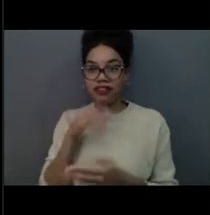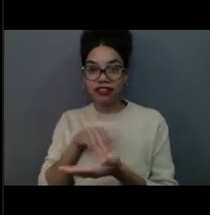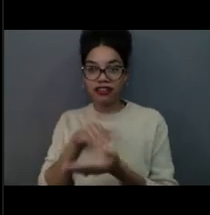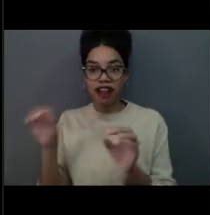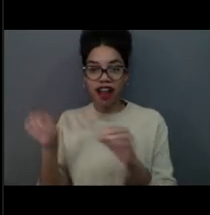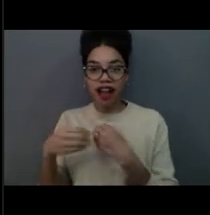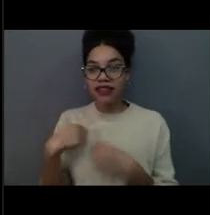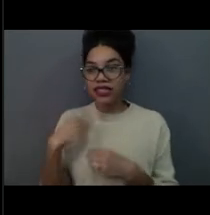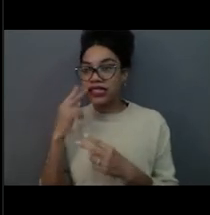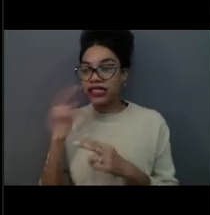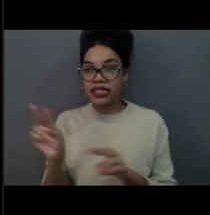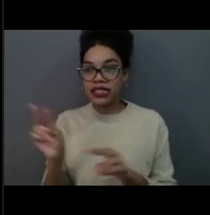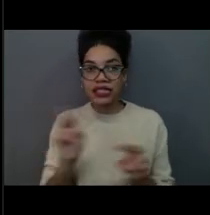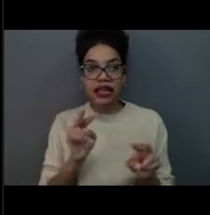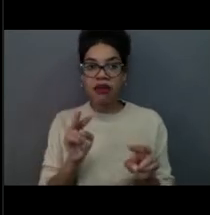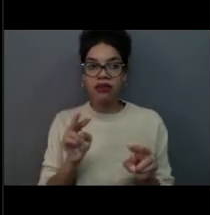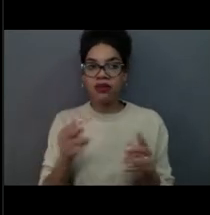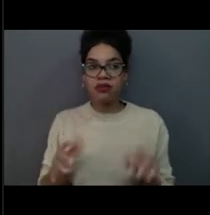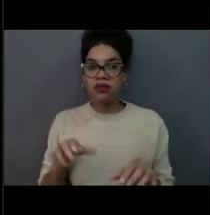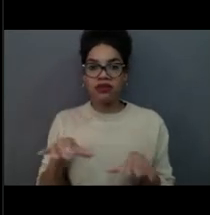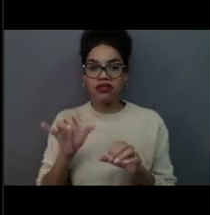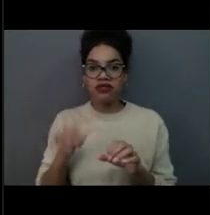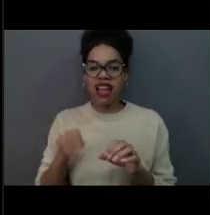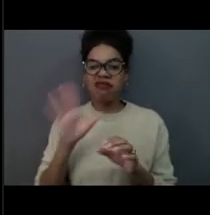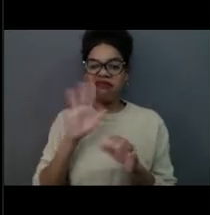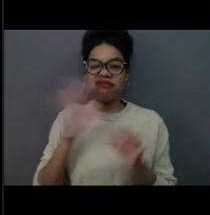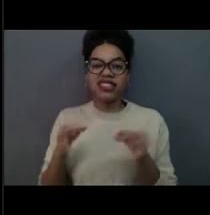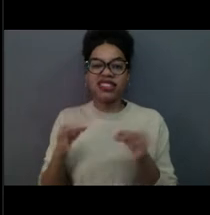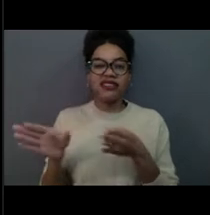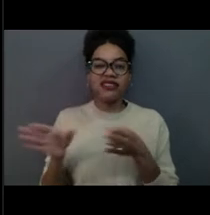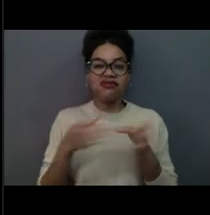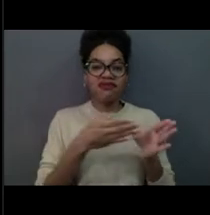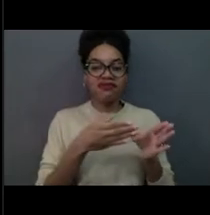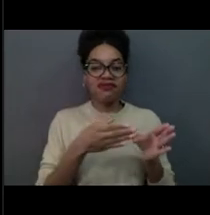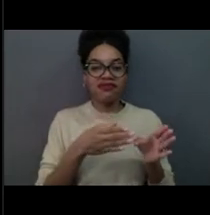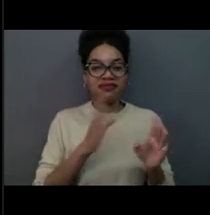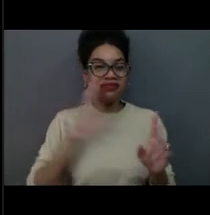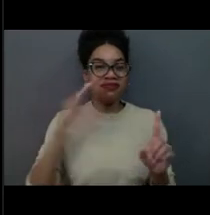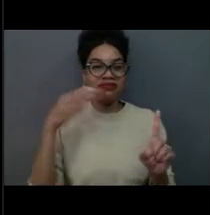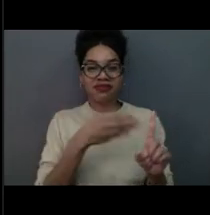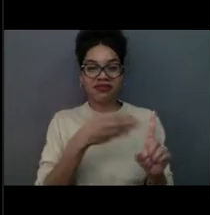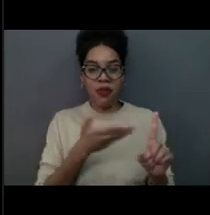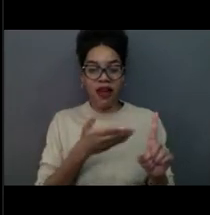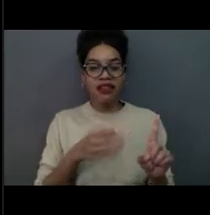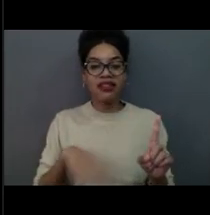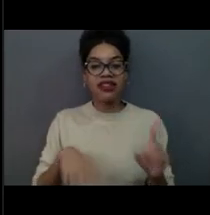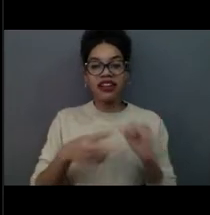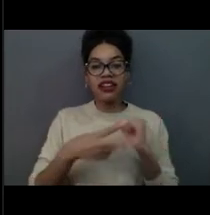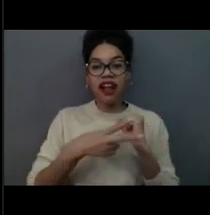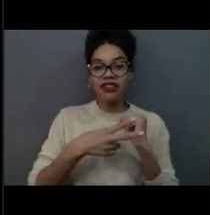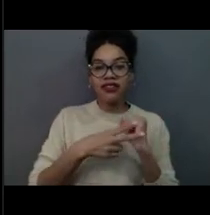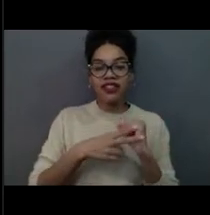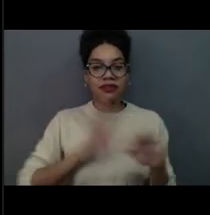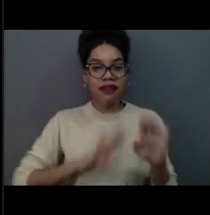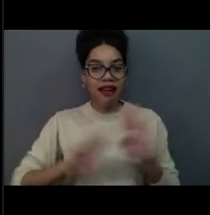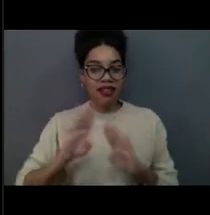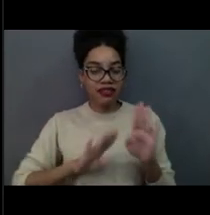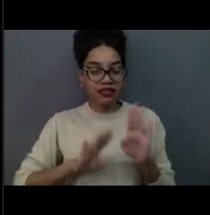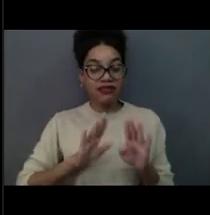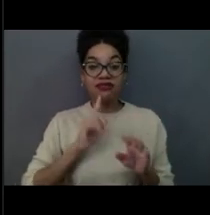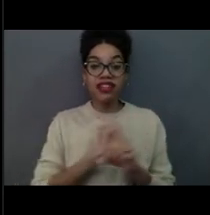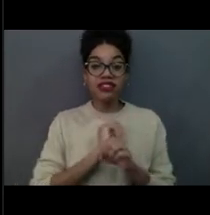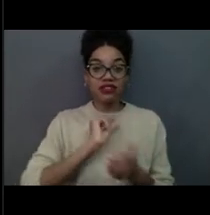So I shifted my focus into something that I really, really loved, which was conservation biology, and ended up graduating with a bachelor's of